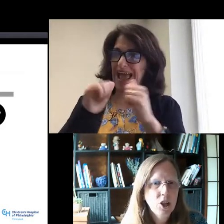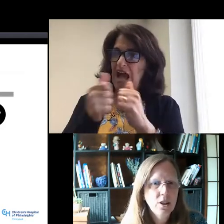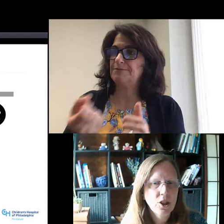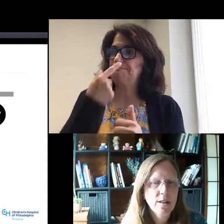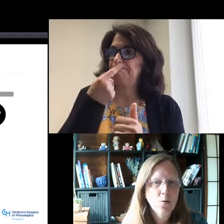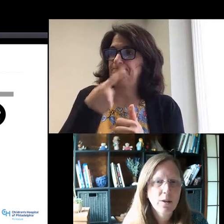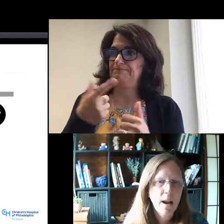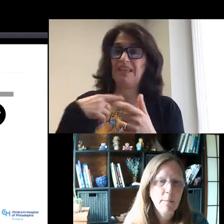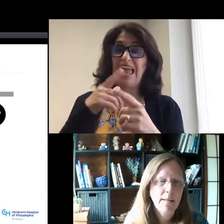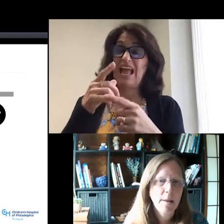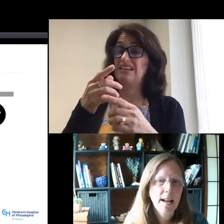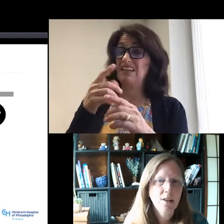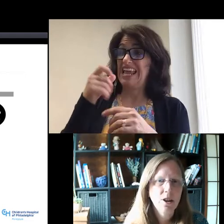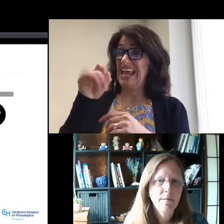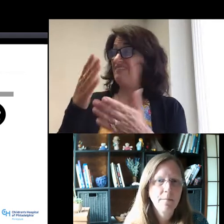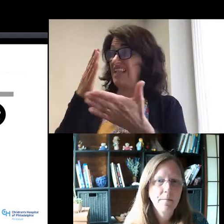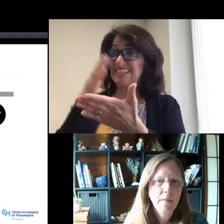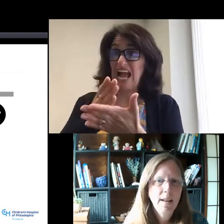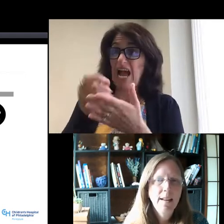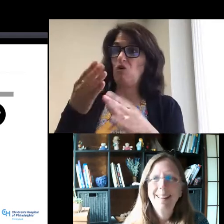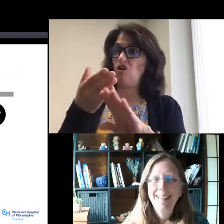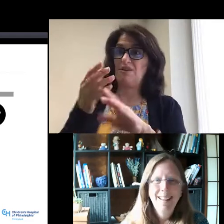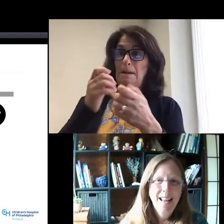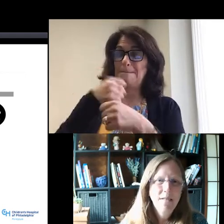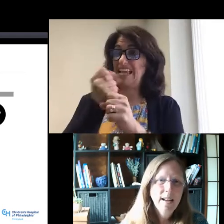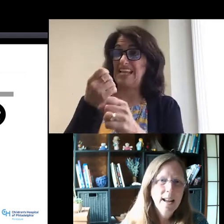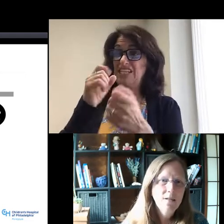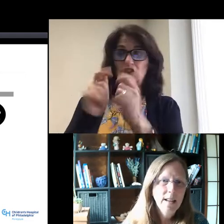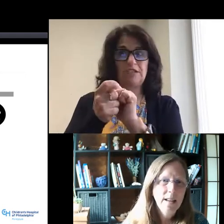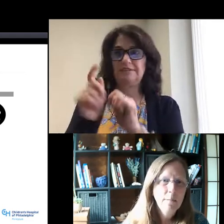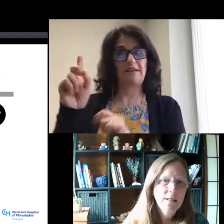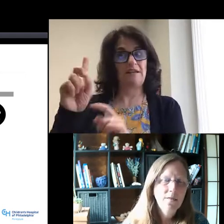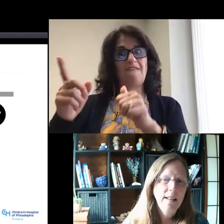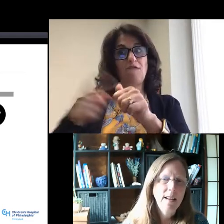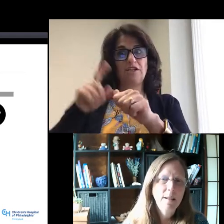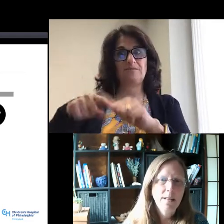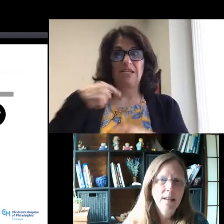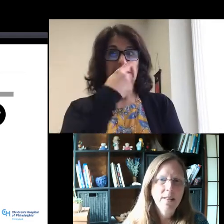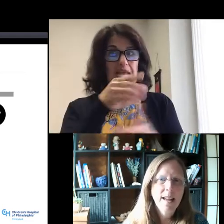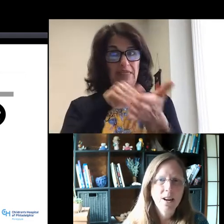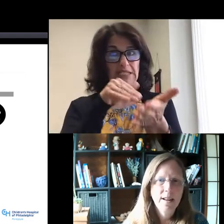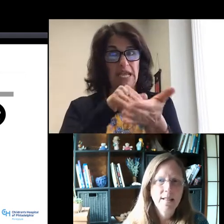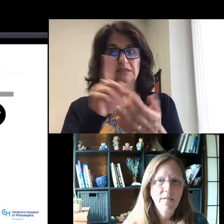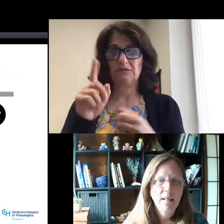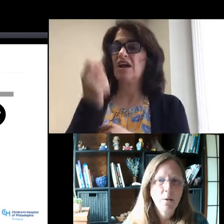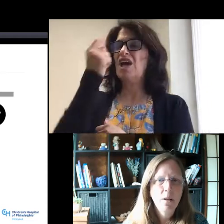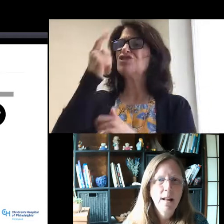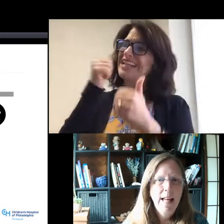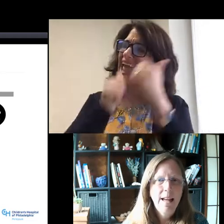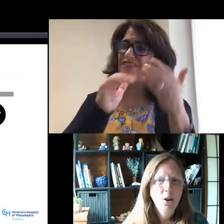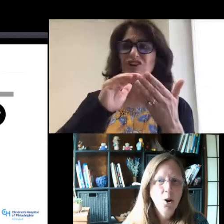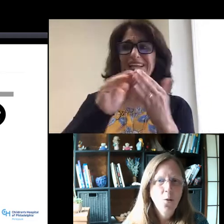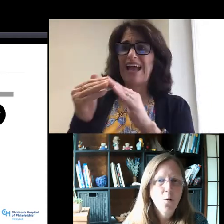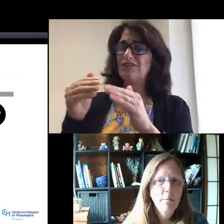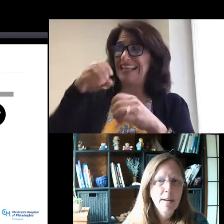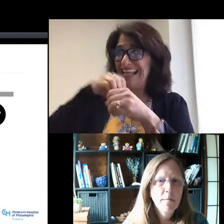any changes or stopping the medication. In every county in Pennsylvania, mental health care is available